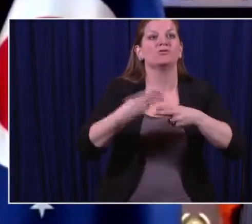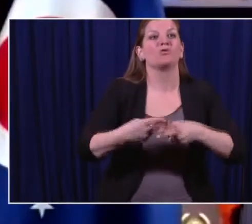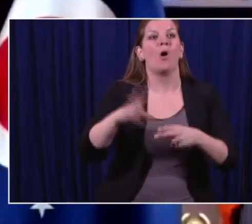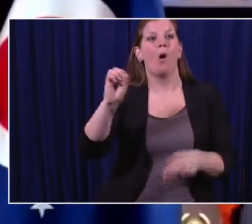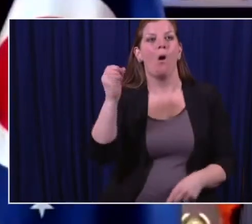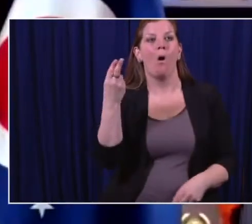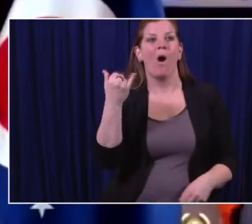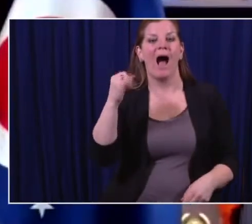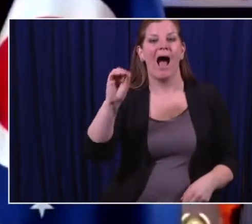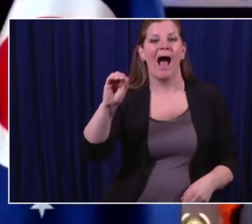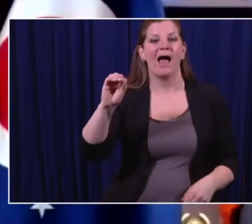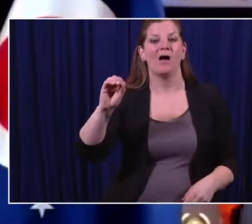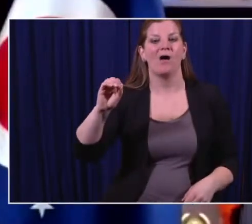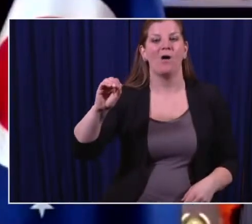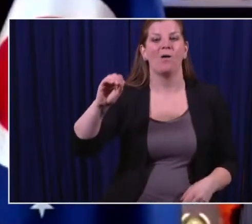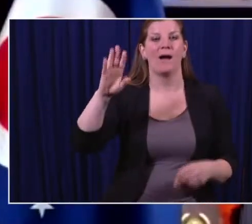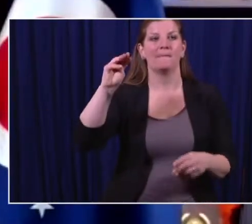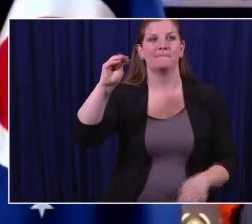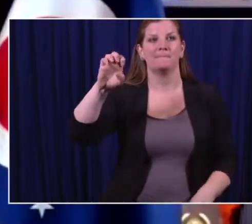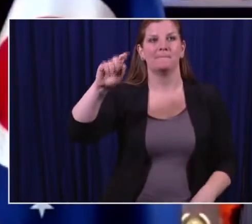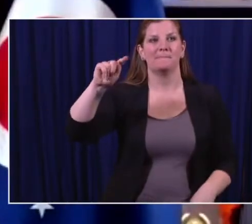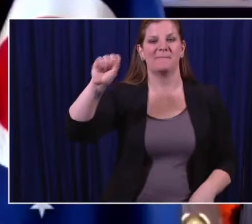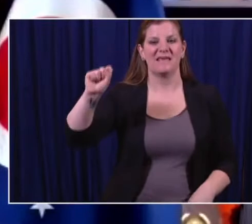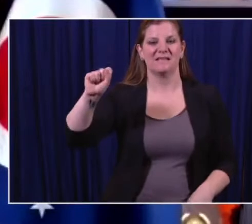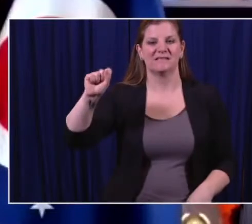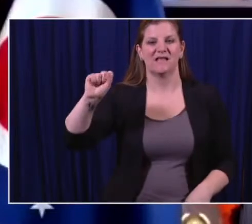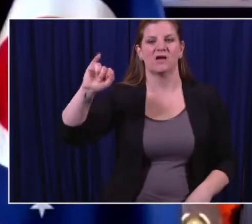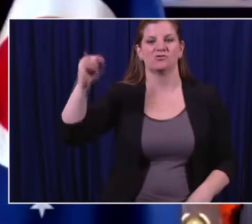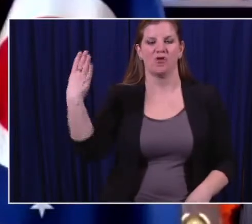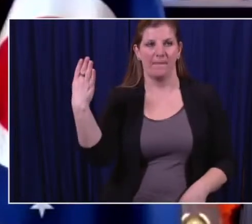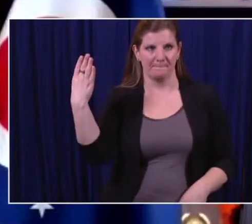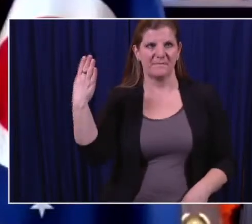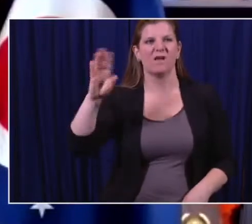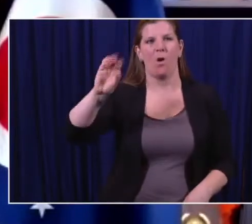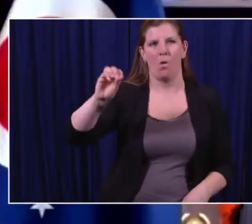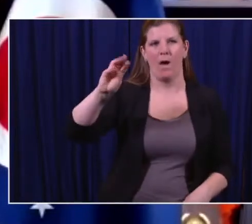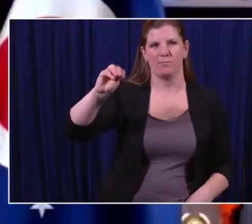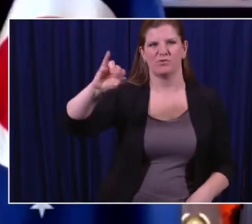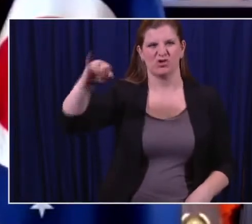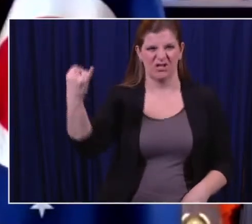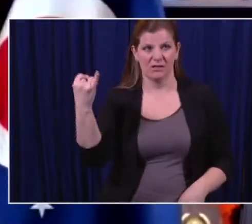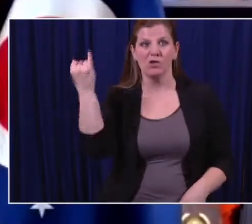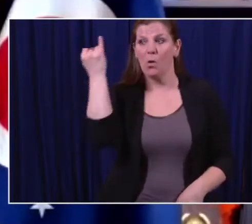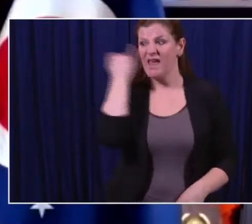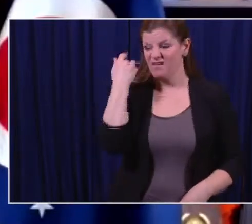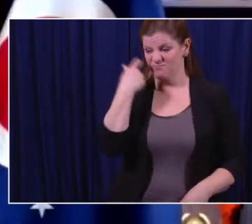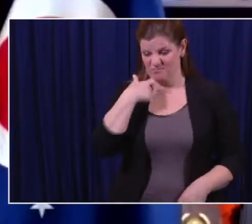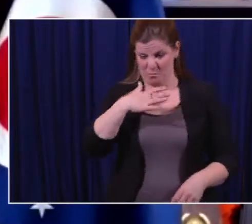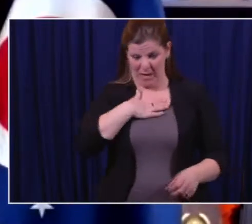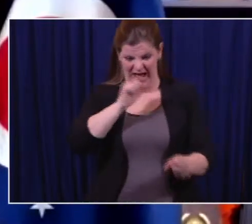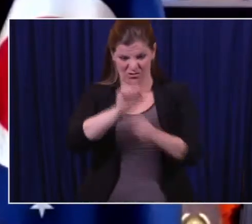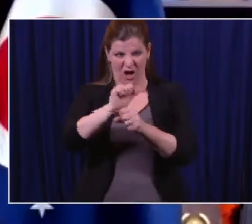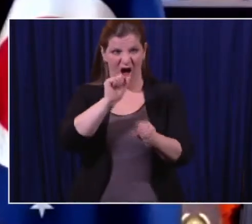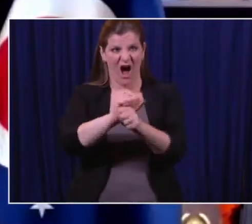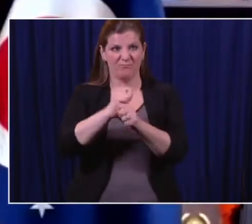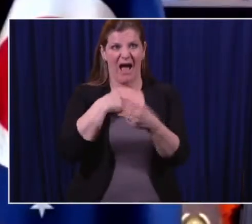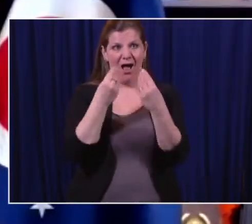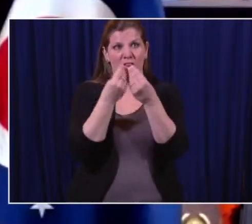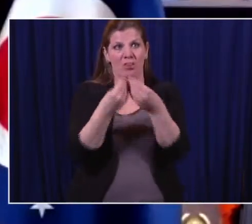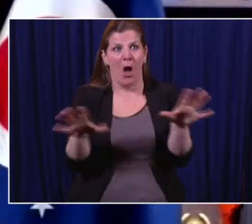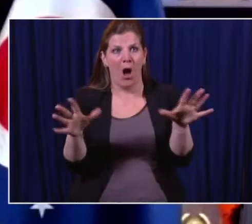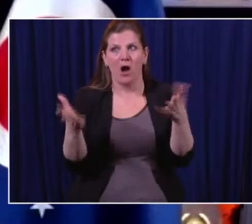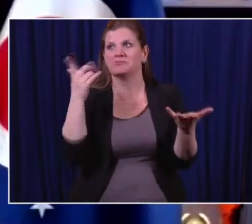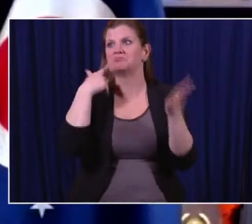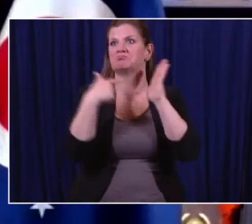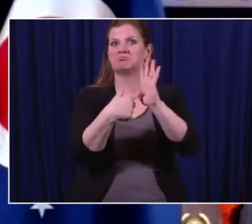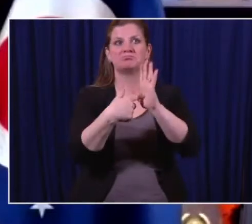you lost your job, you're in an industry sector like the hospitality industry sector that was hit very hard and is going to take some time to